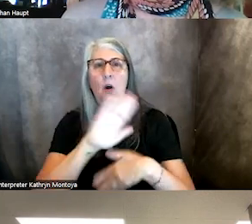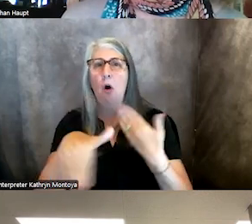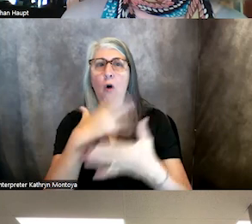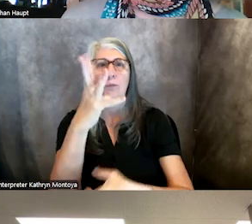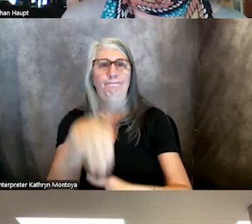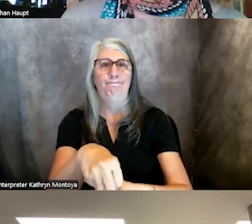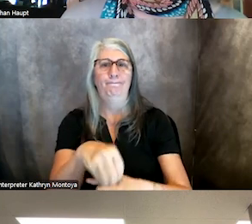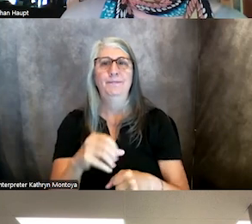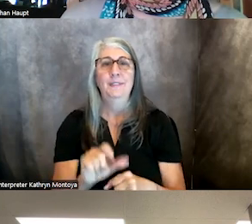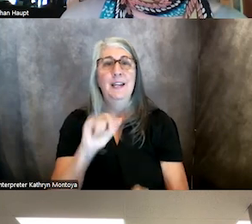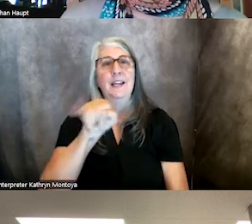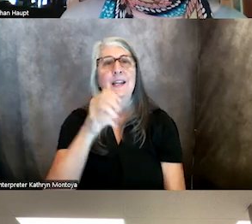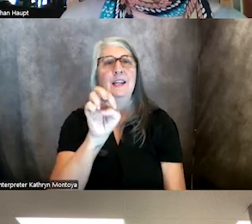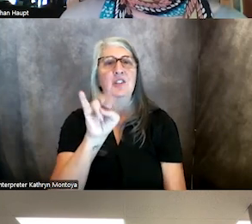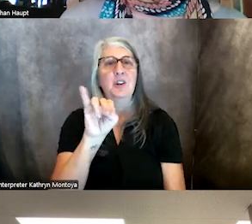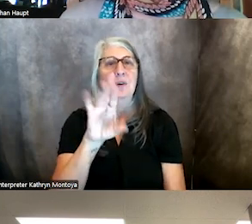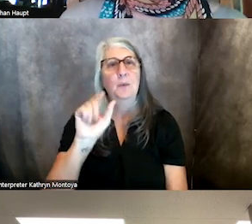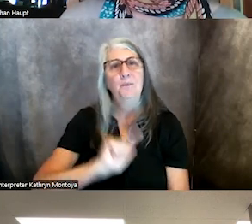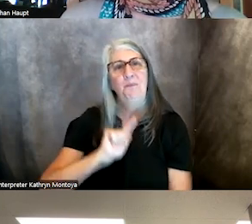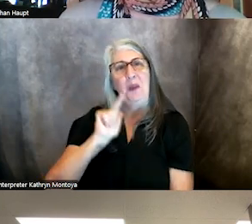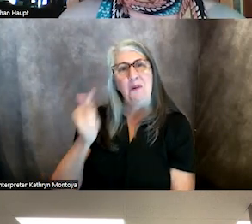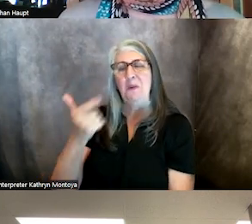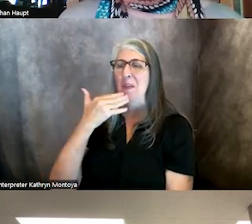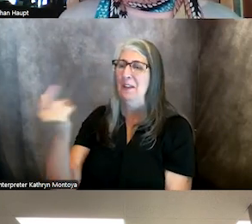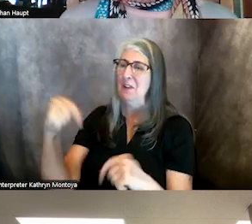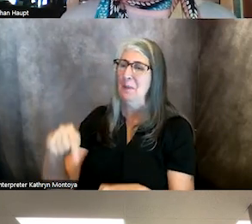going to turn this over to you. Thank you so much for being with us today.